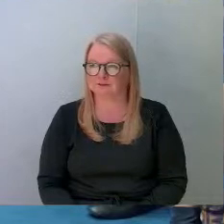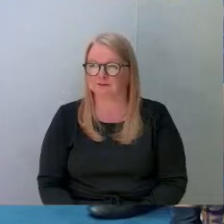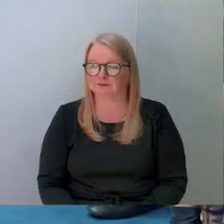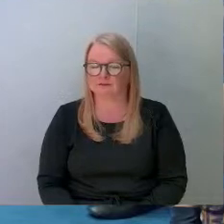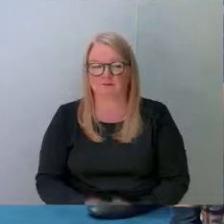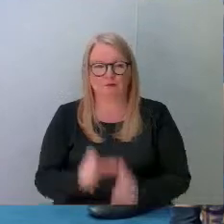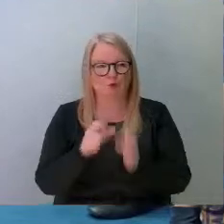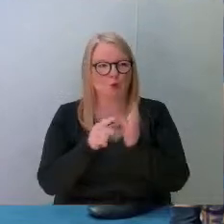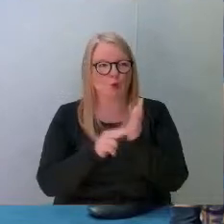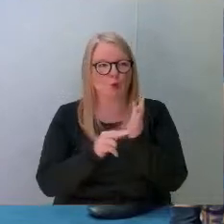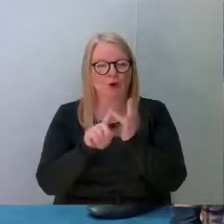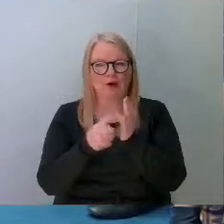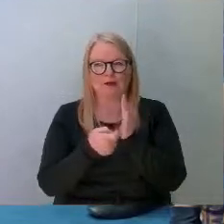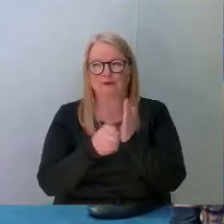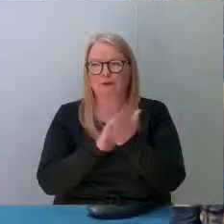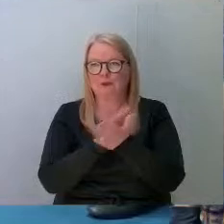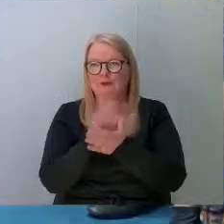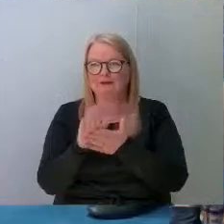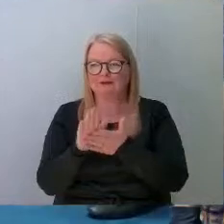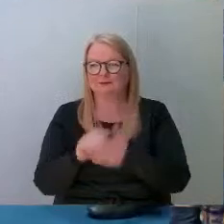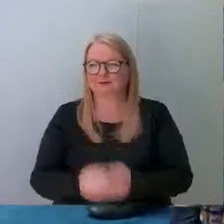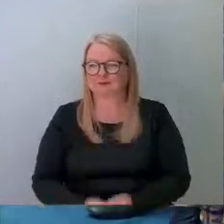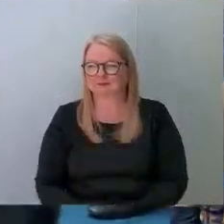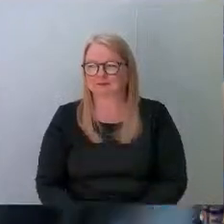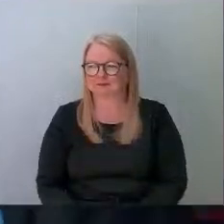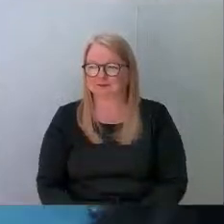Connor Heward.